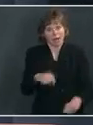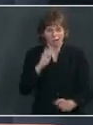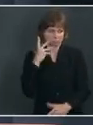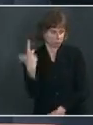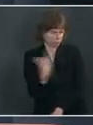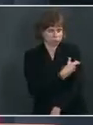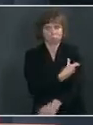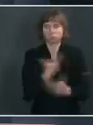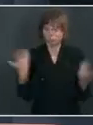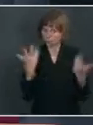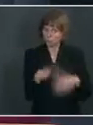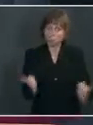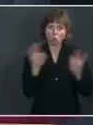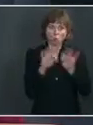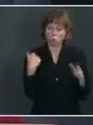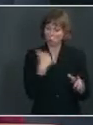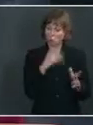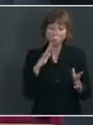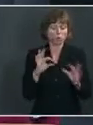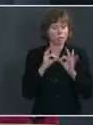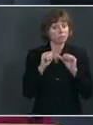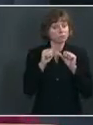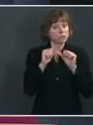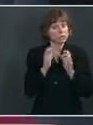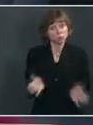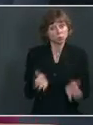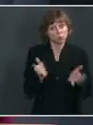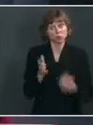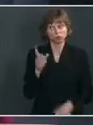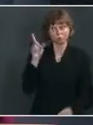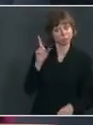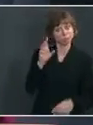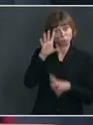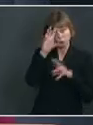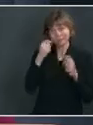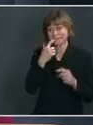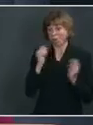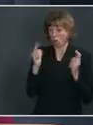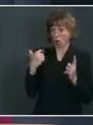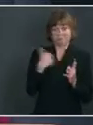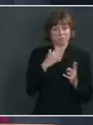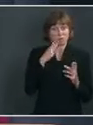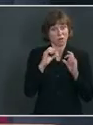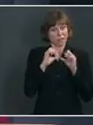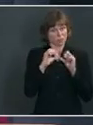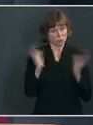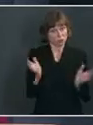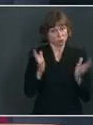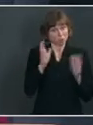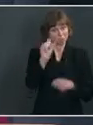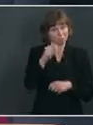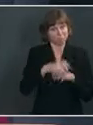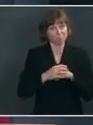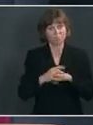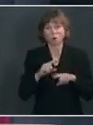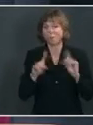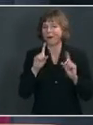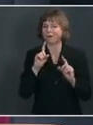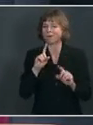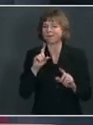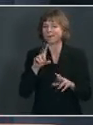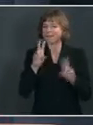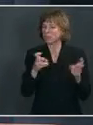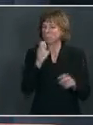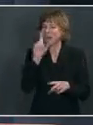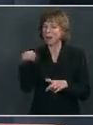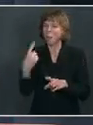Americans. We're going to continue to push. As he said, he's going to continue to push. We will all continue to push. But the issue is not just vaccine supply.